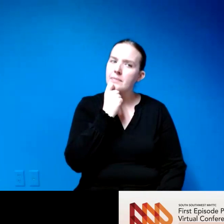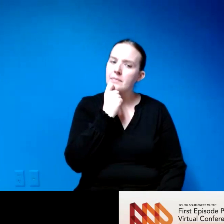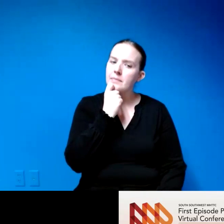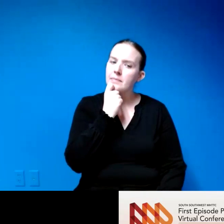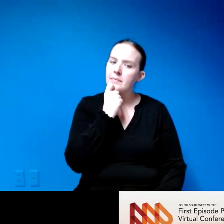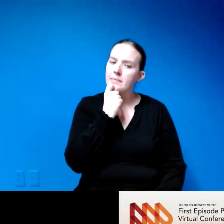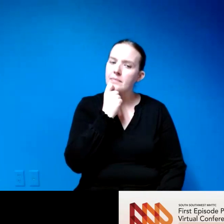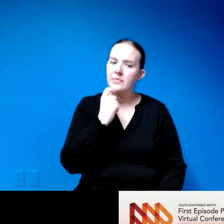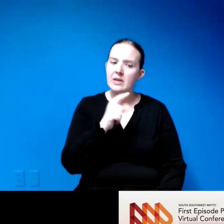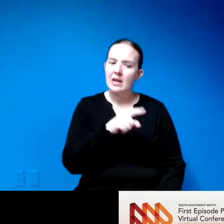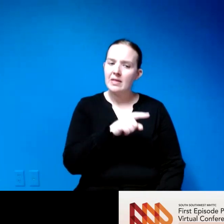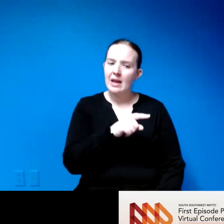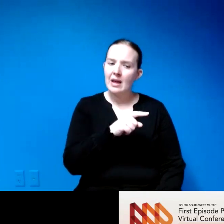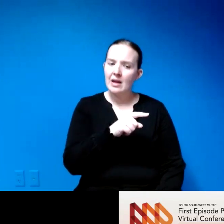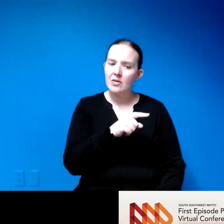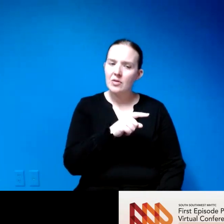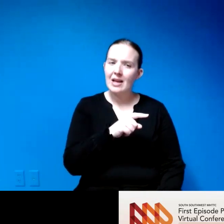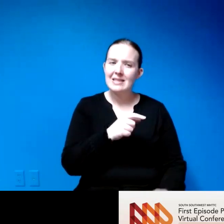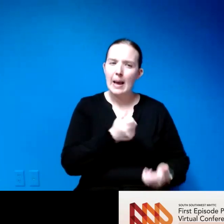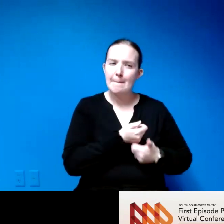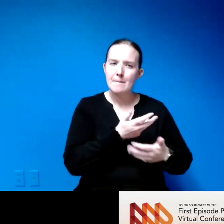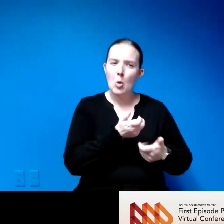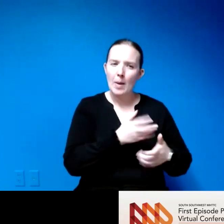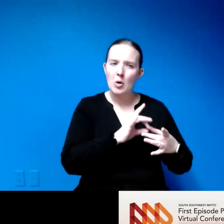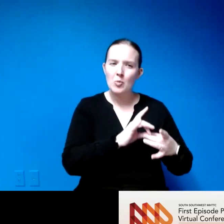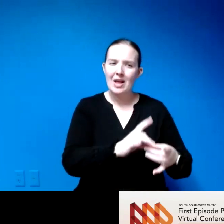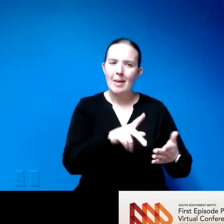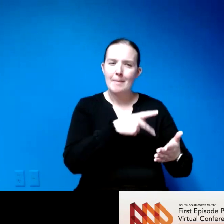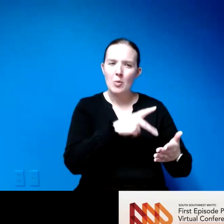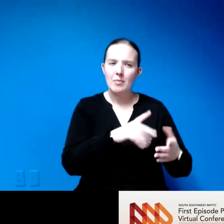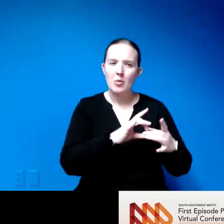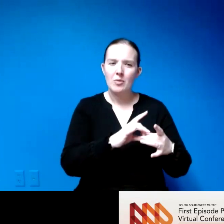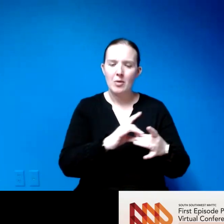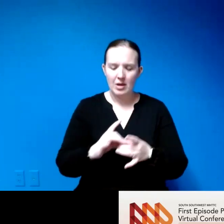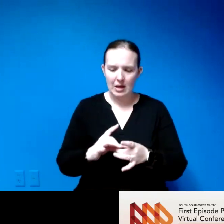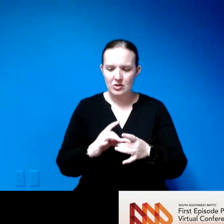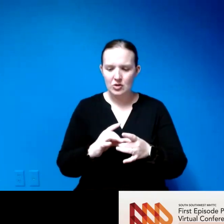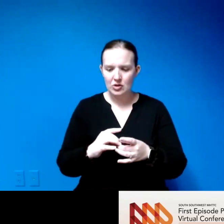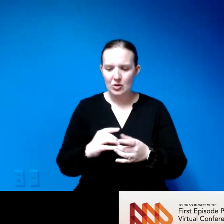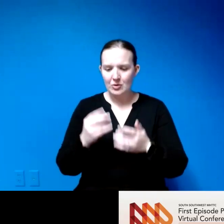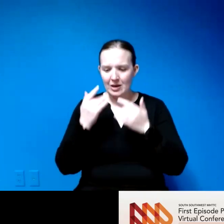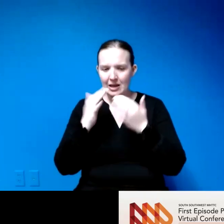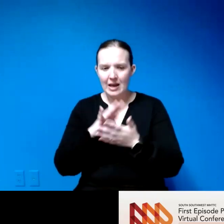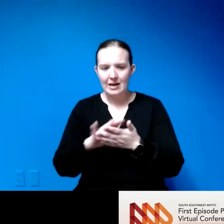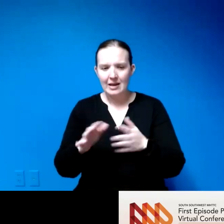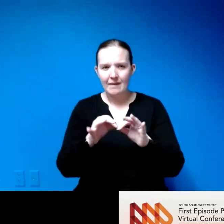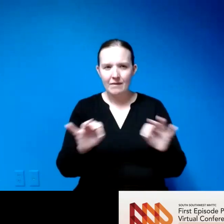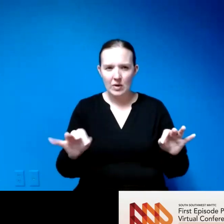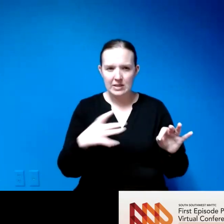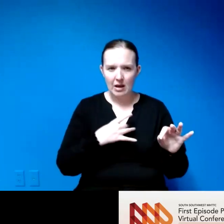who has a poem about kindness, and there is a phrase that I like very much, and the phrase